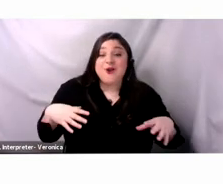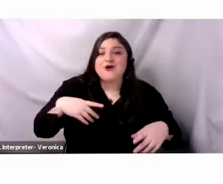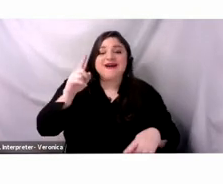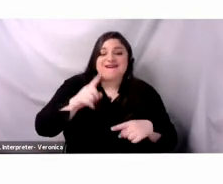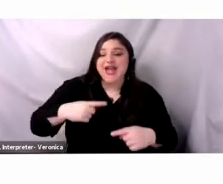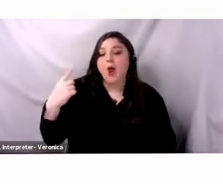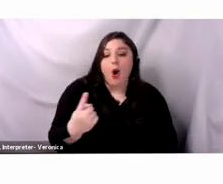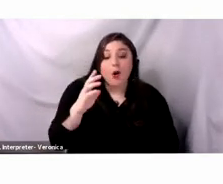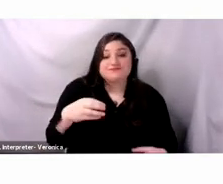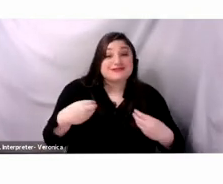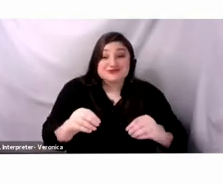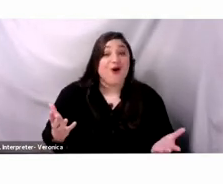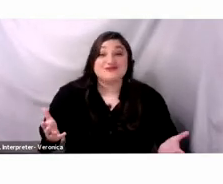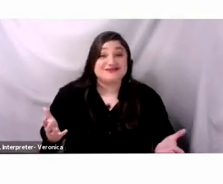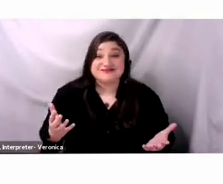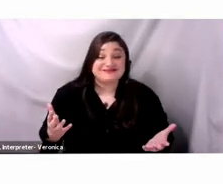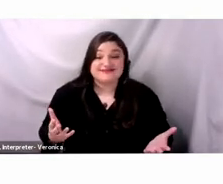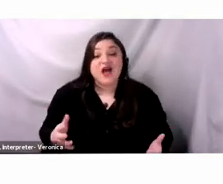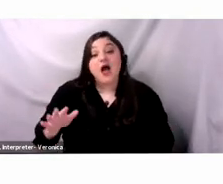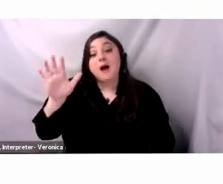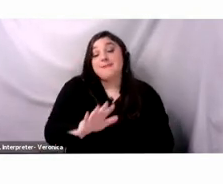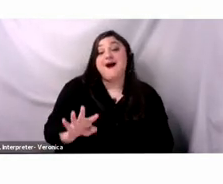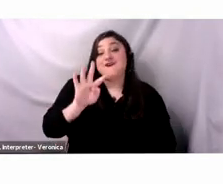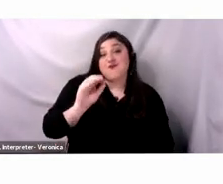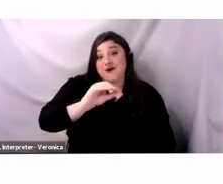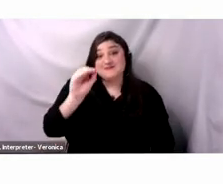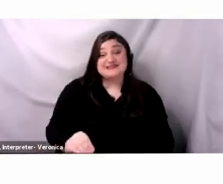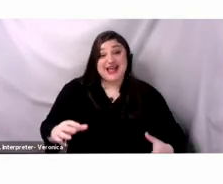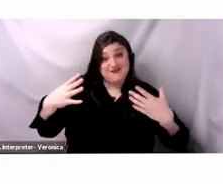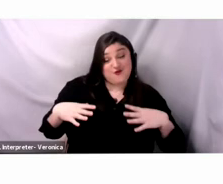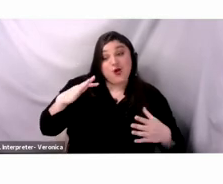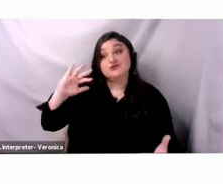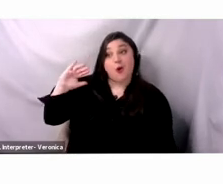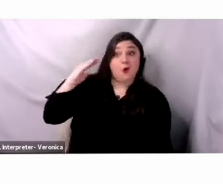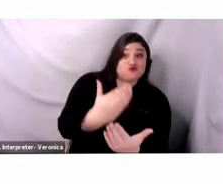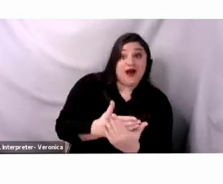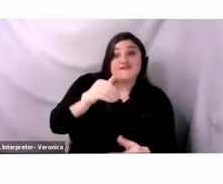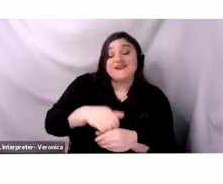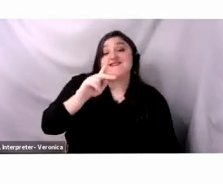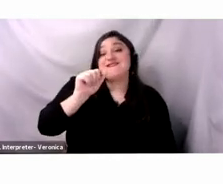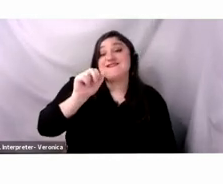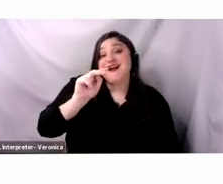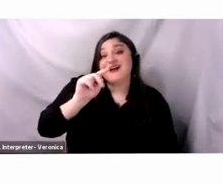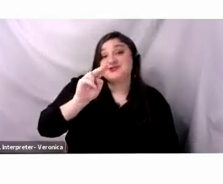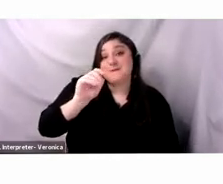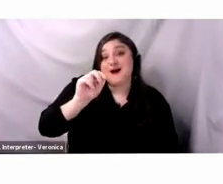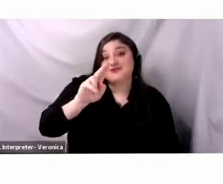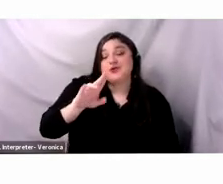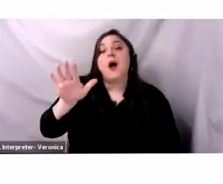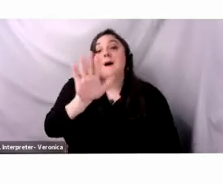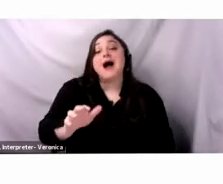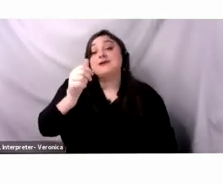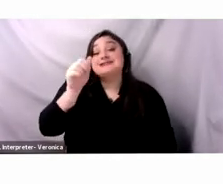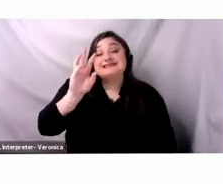our research found that 40% of the clothing flowing through Compromonto, about 6 million garments, will leave the market as